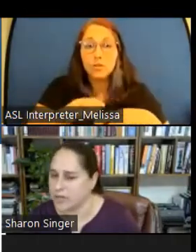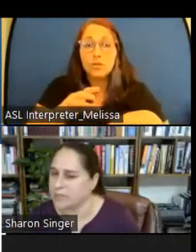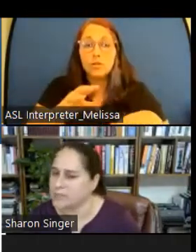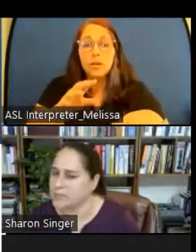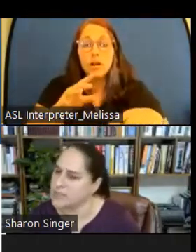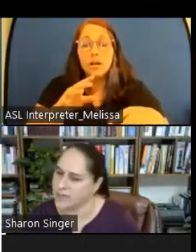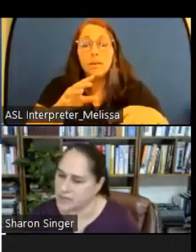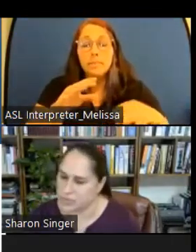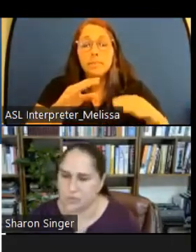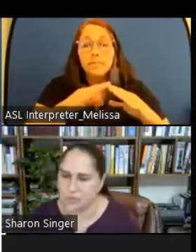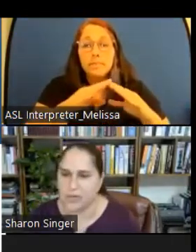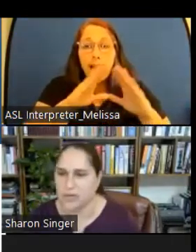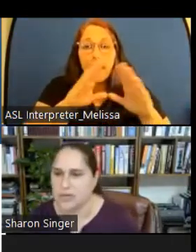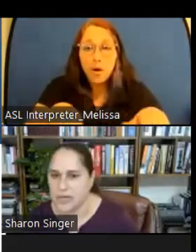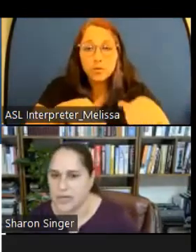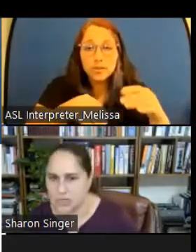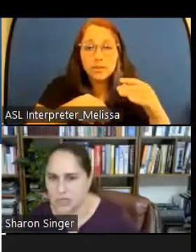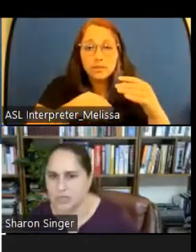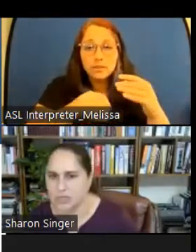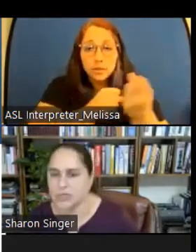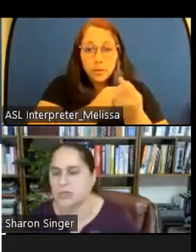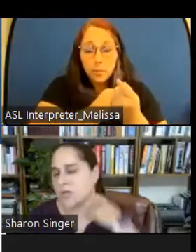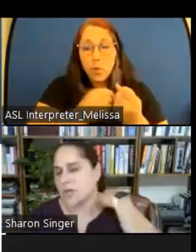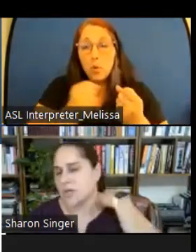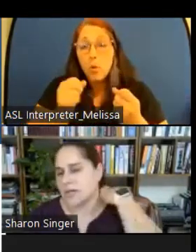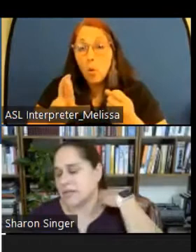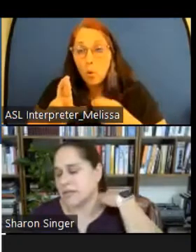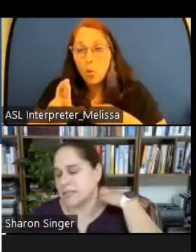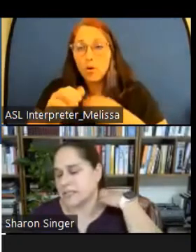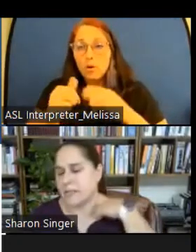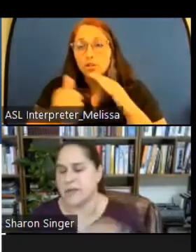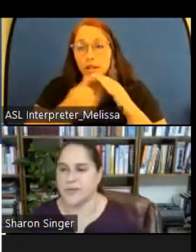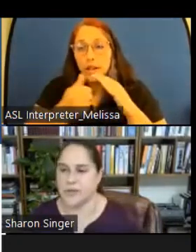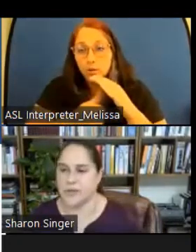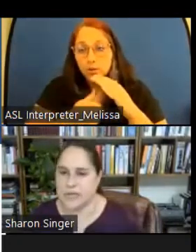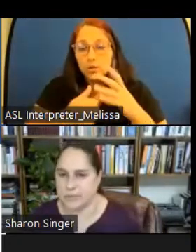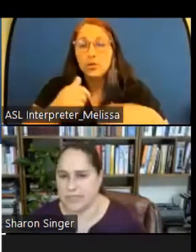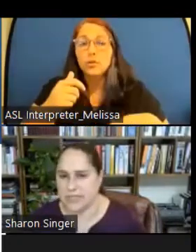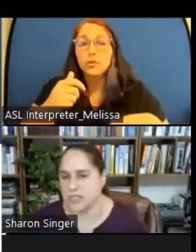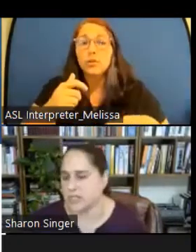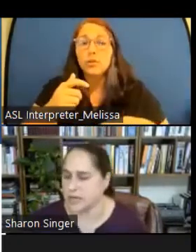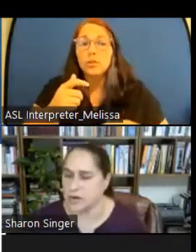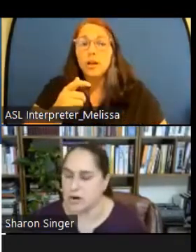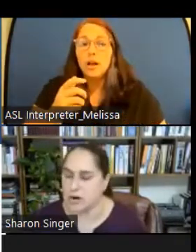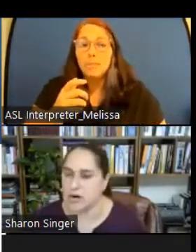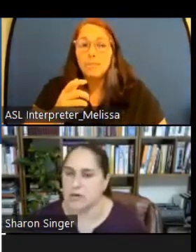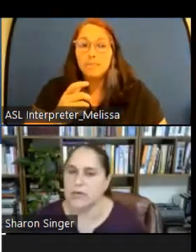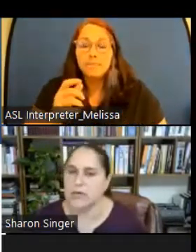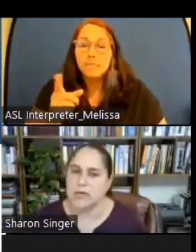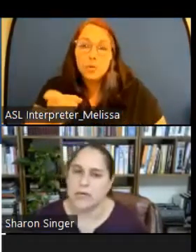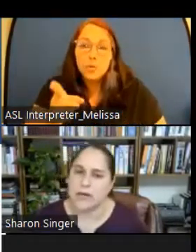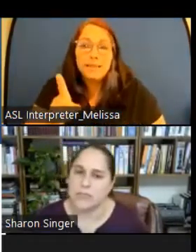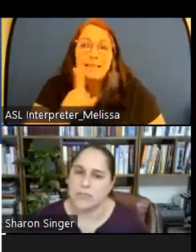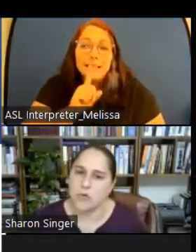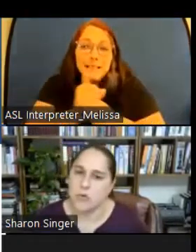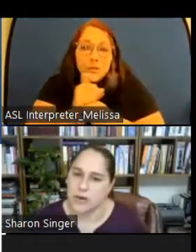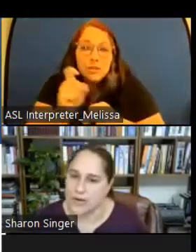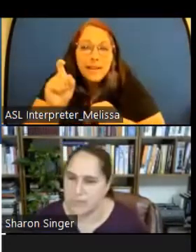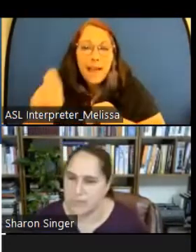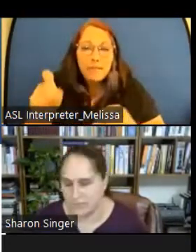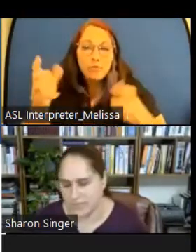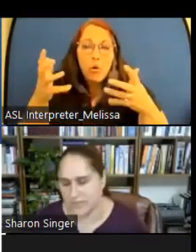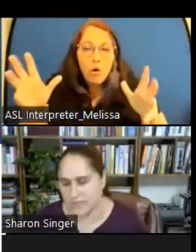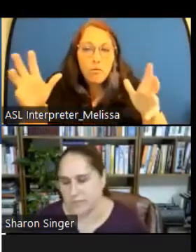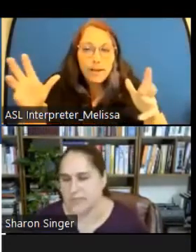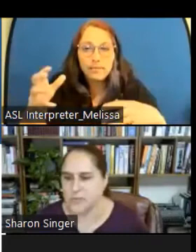literally homeless, living on the street, in shelter, someplace not meant for human habitation, like a car, or at